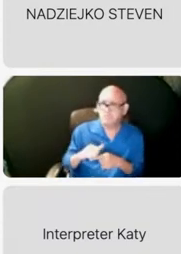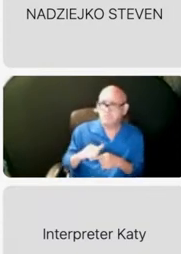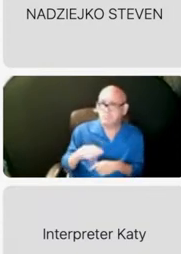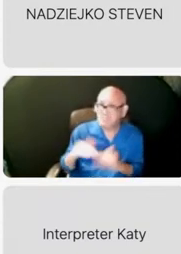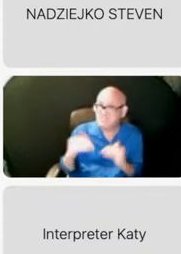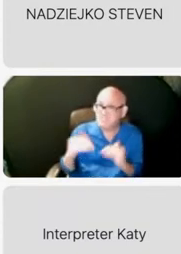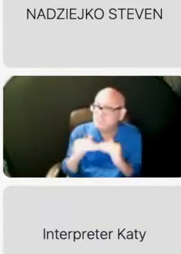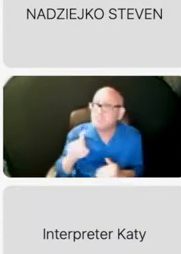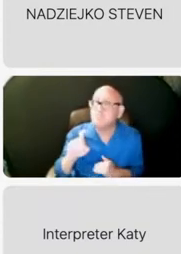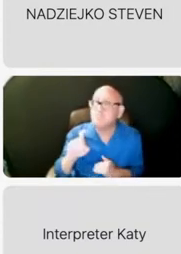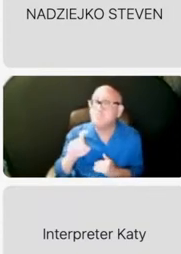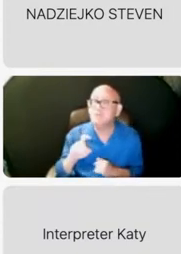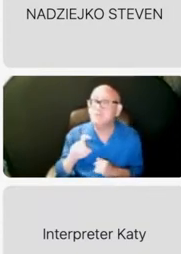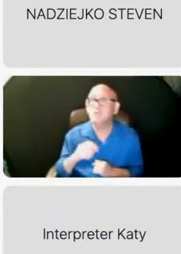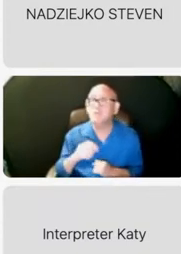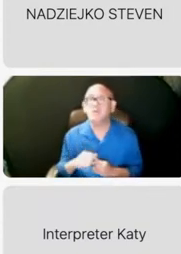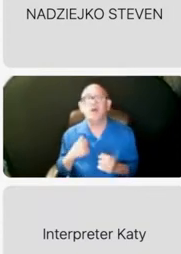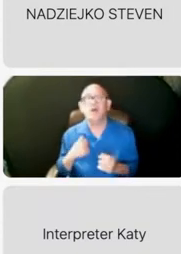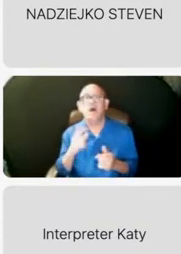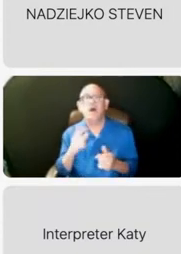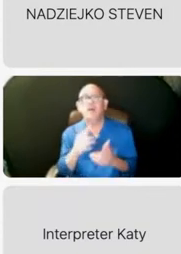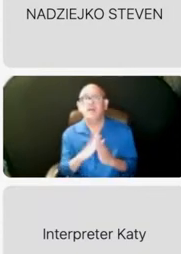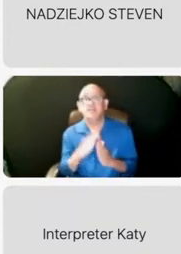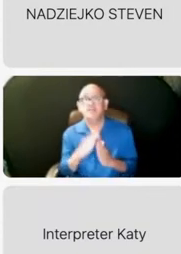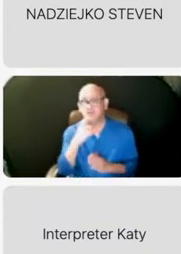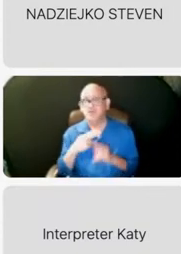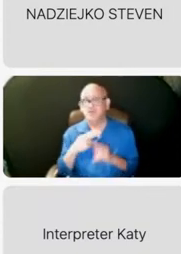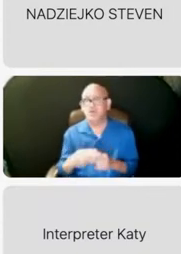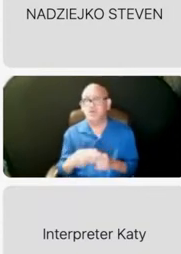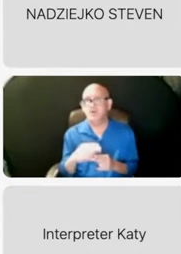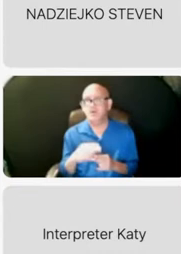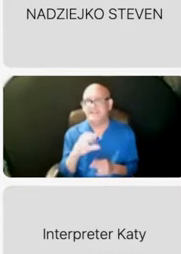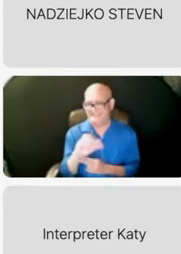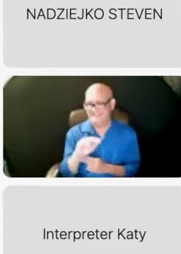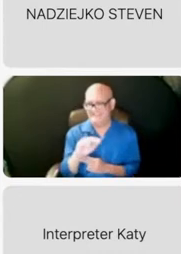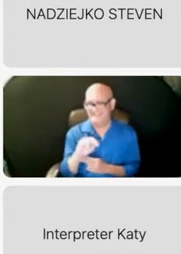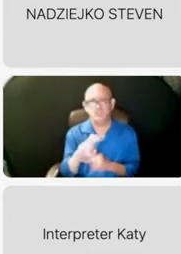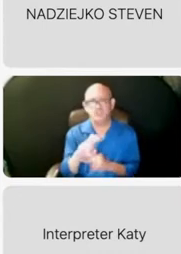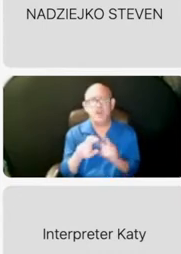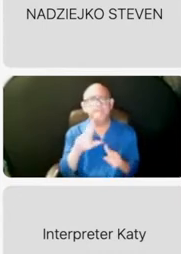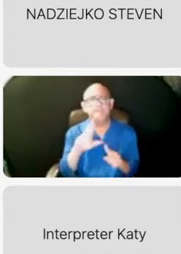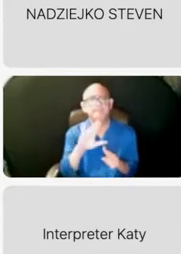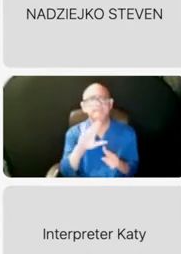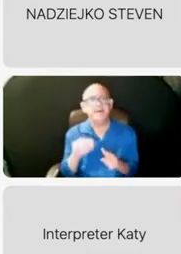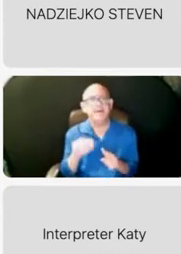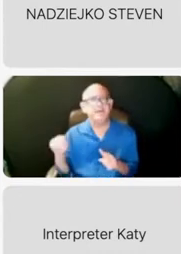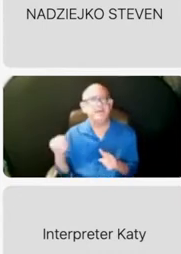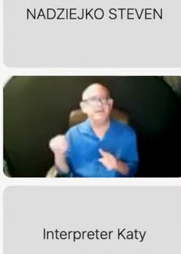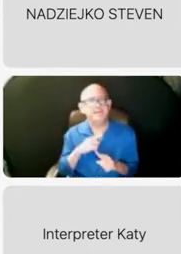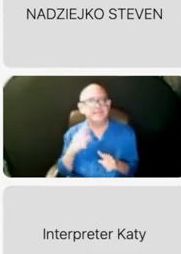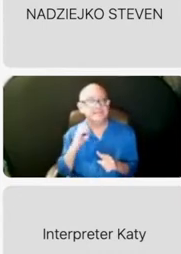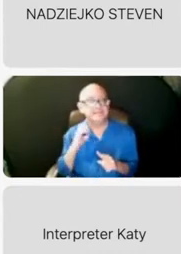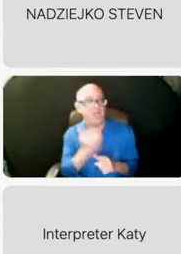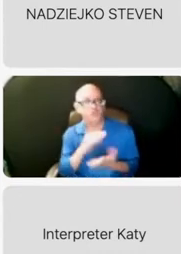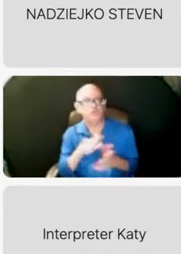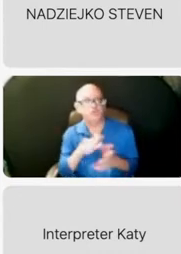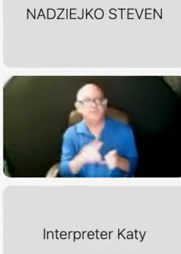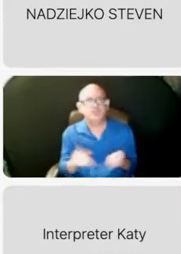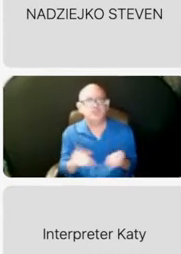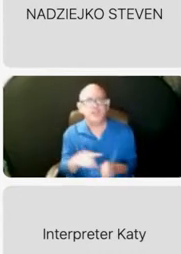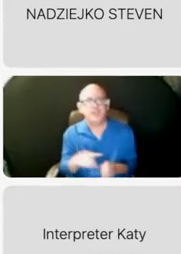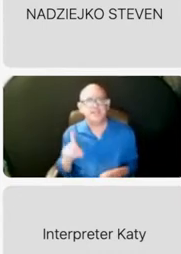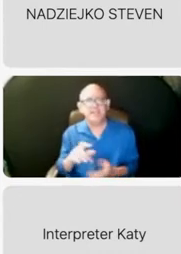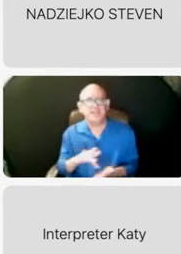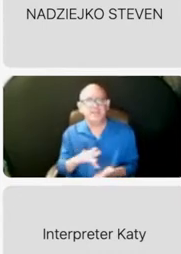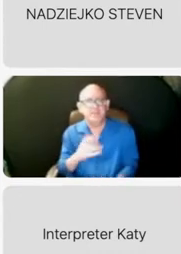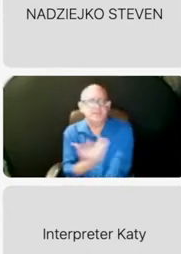more recently i was called to cancer by mno manager and he also said the district needs chemotherapy his response to this was